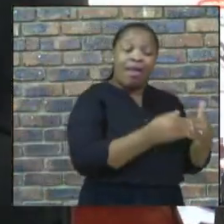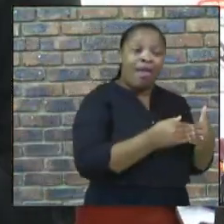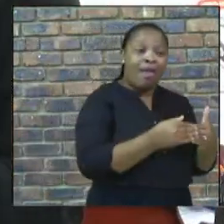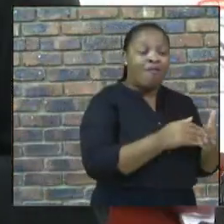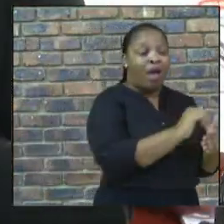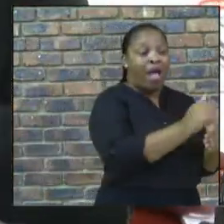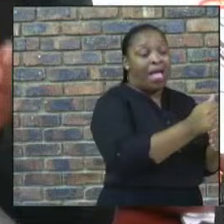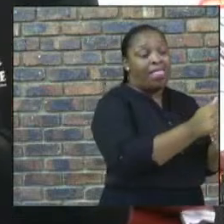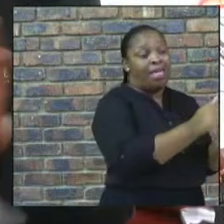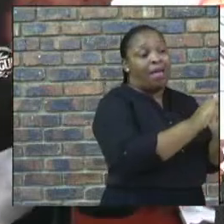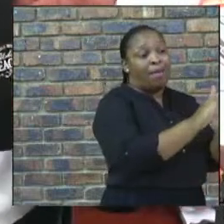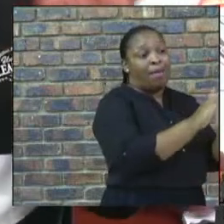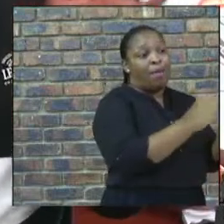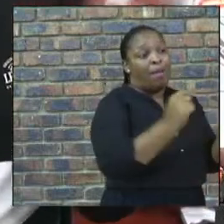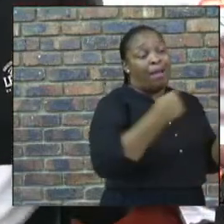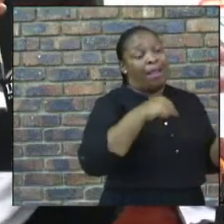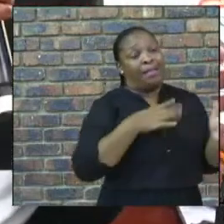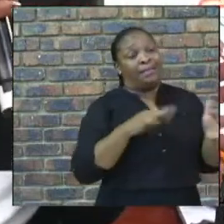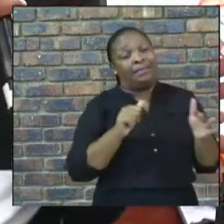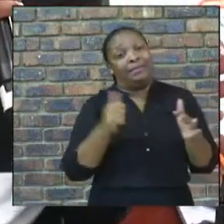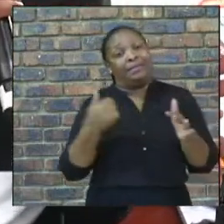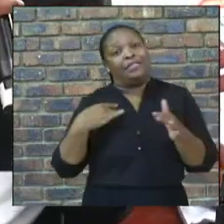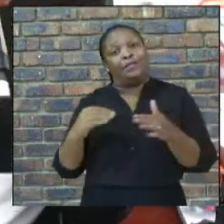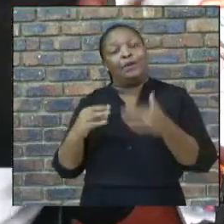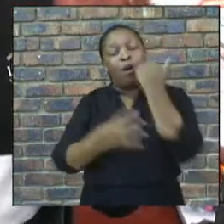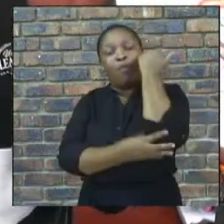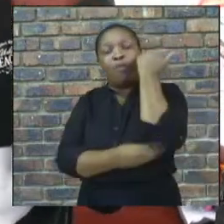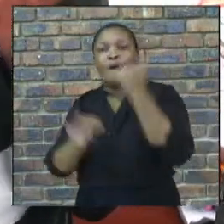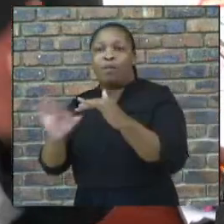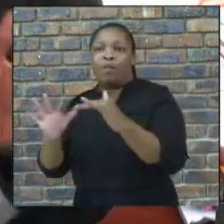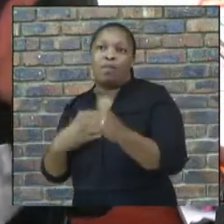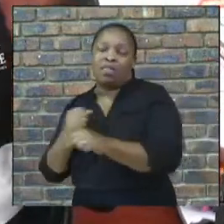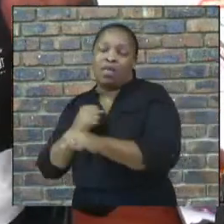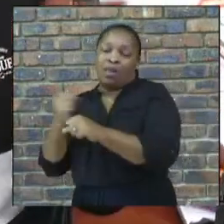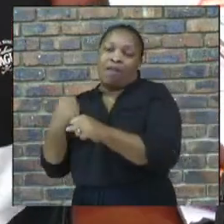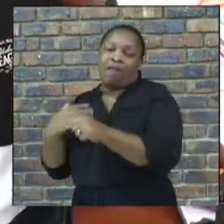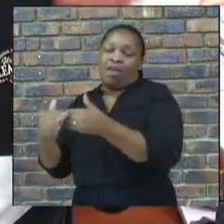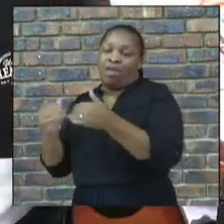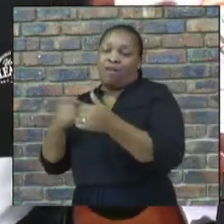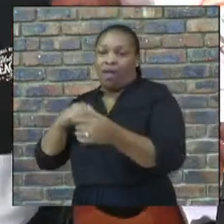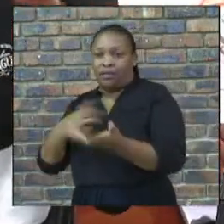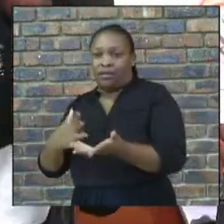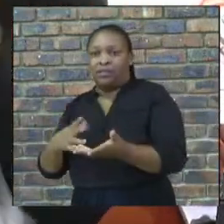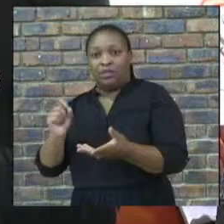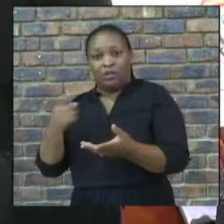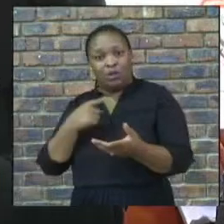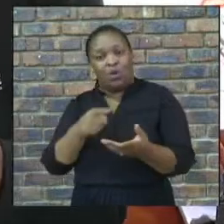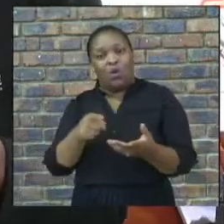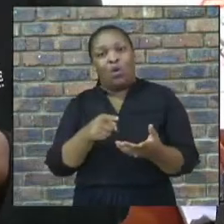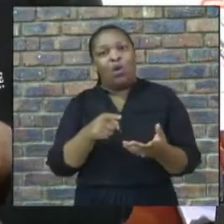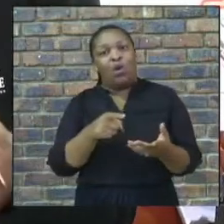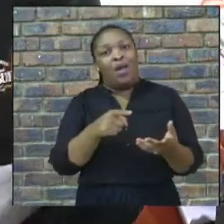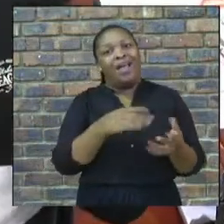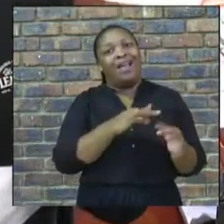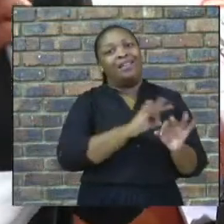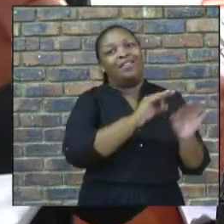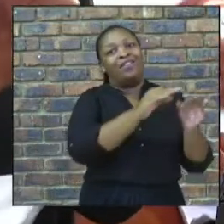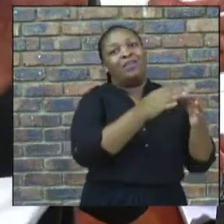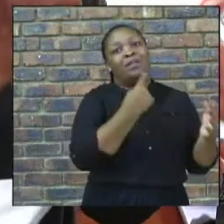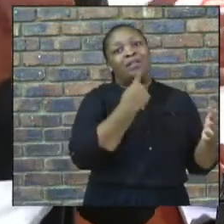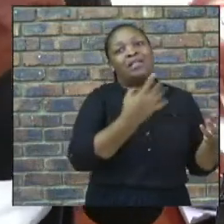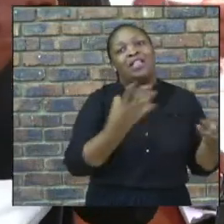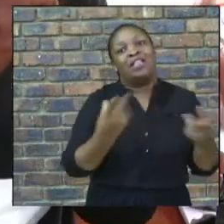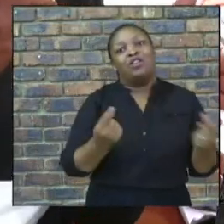ngomdende. Imali yomdende, what can do? As if umuntu onabantwana abawu-5, abawu-6. What you can do with